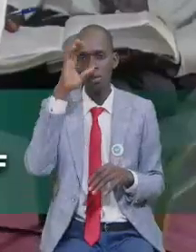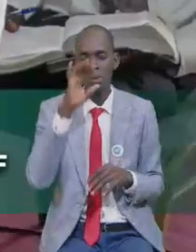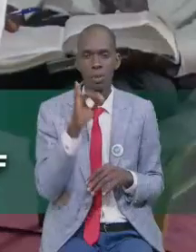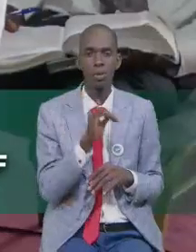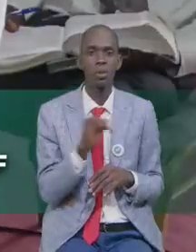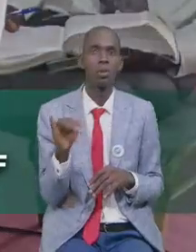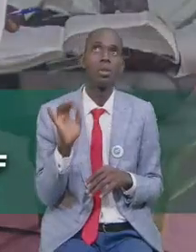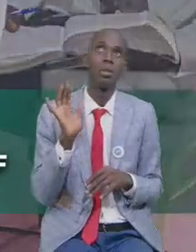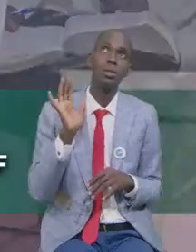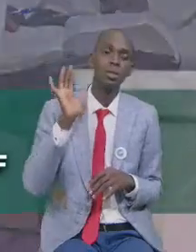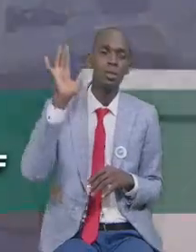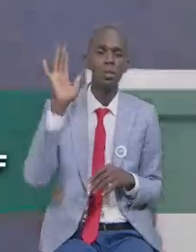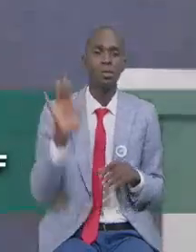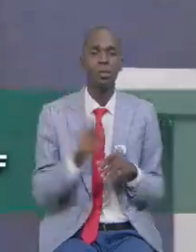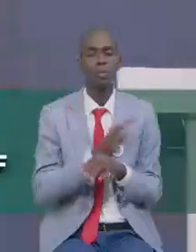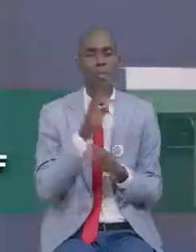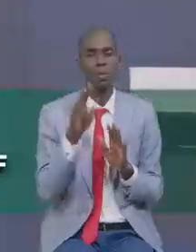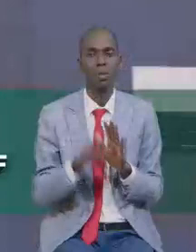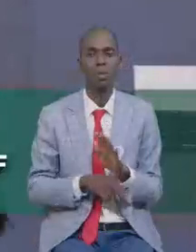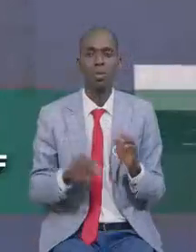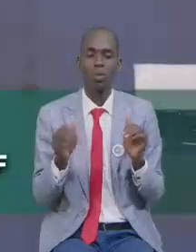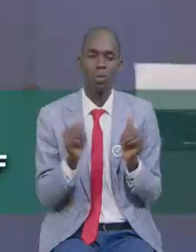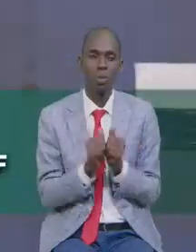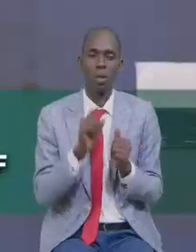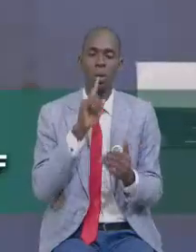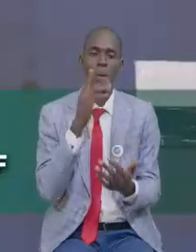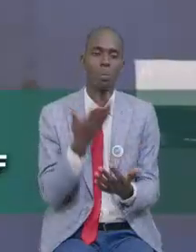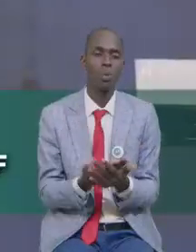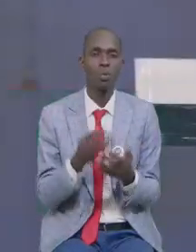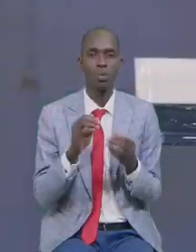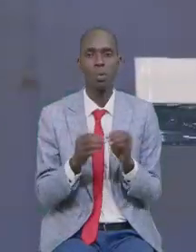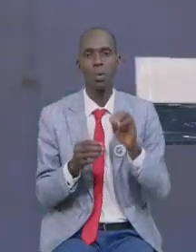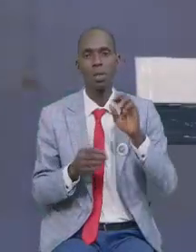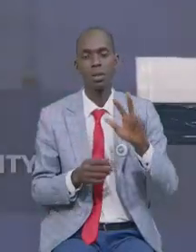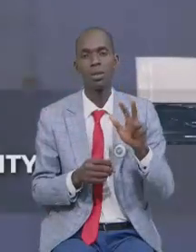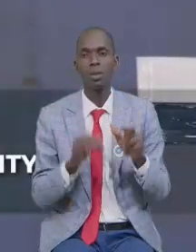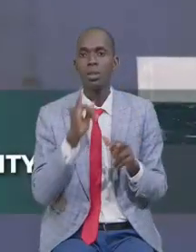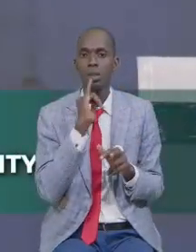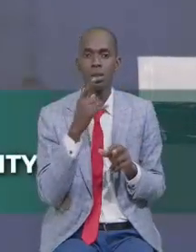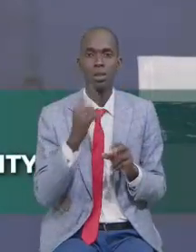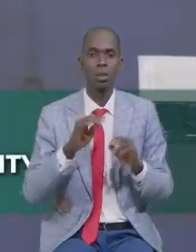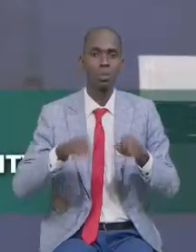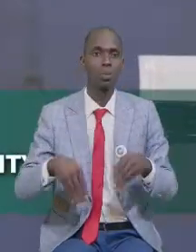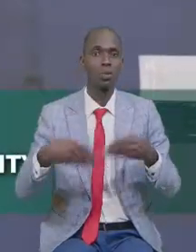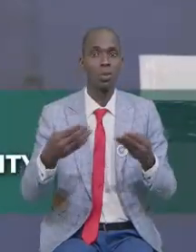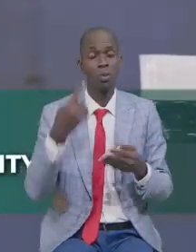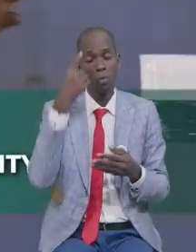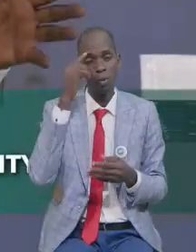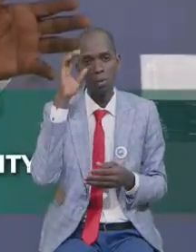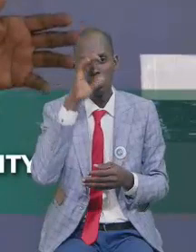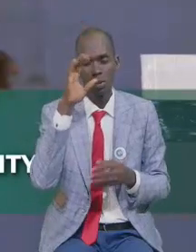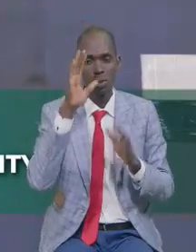his fullness with proof. Number three is the provision for seekers